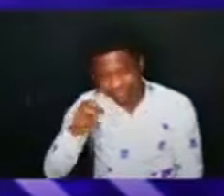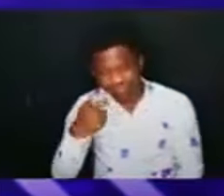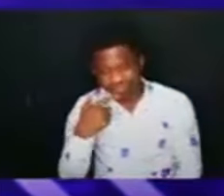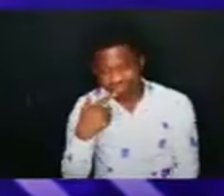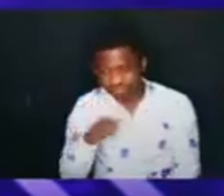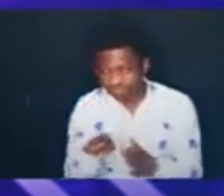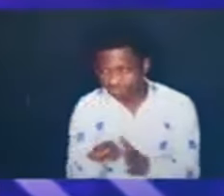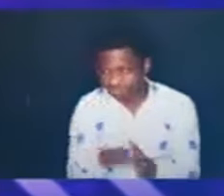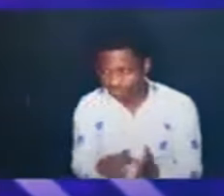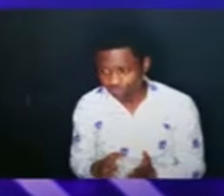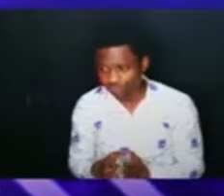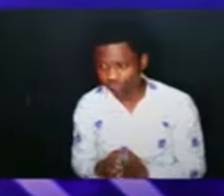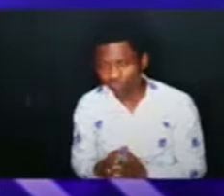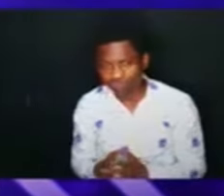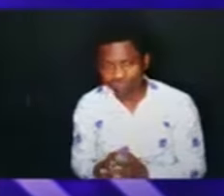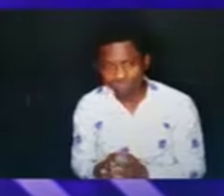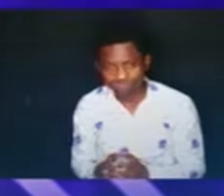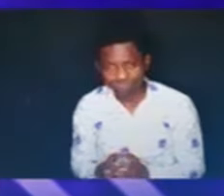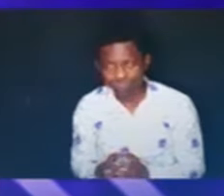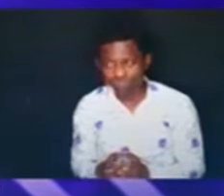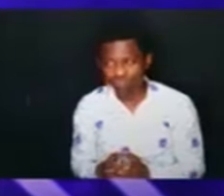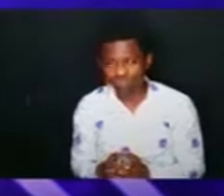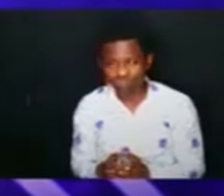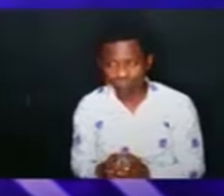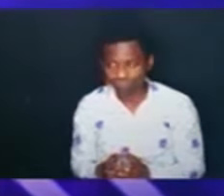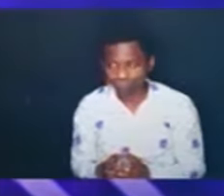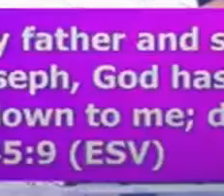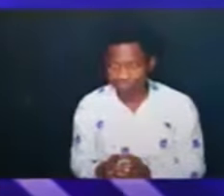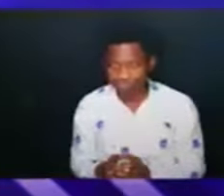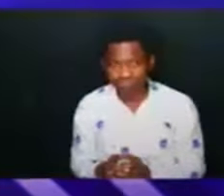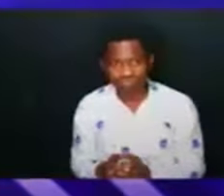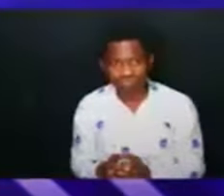The English Standard Version, if you have.